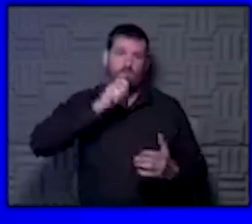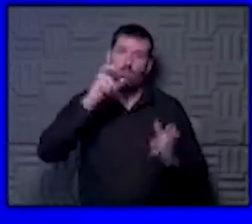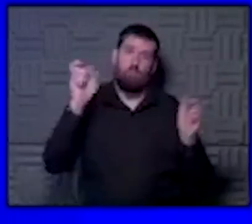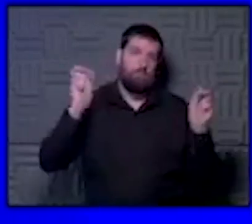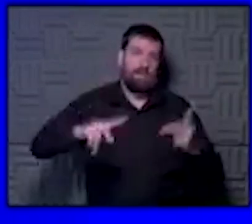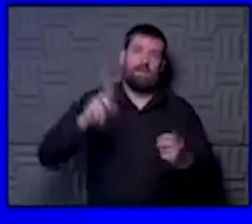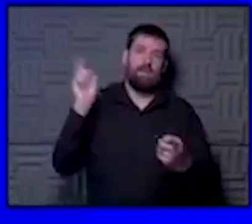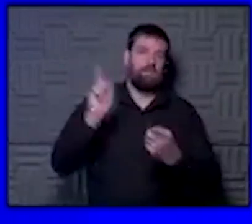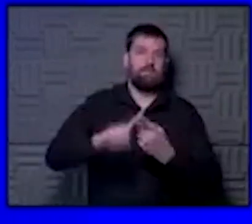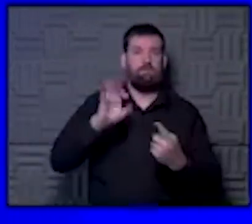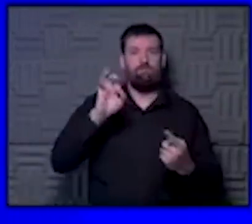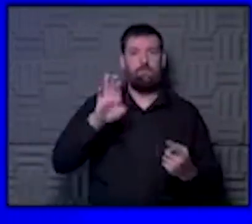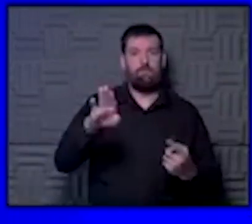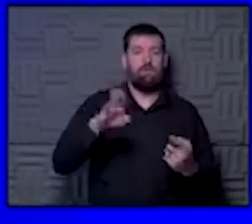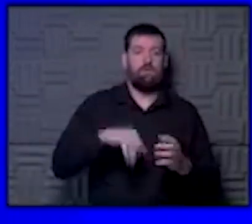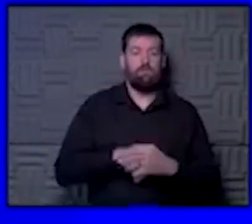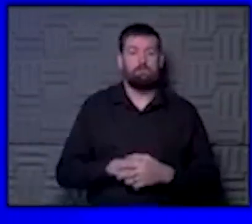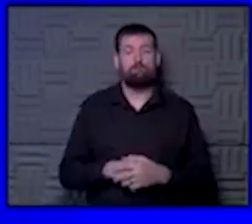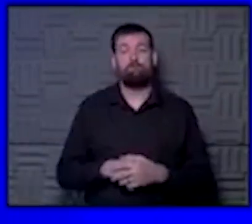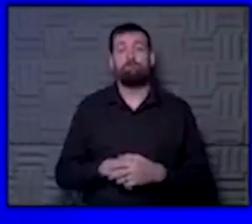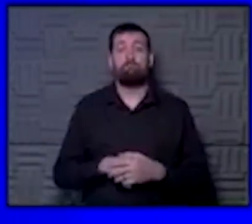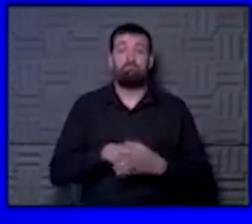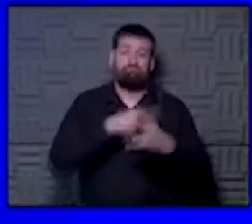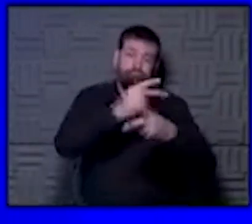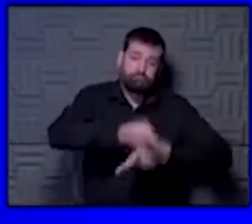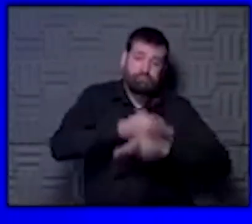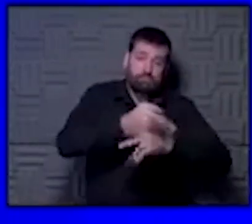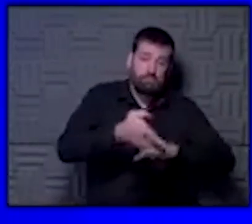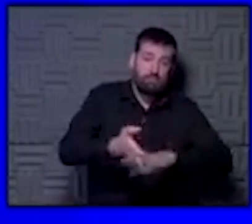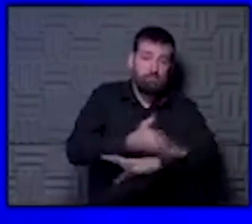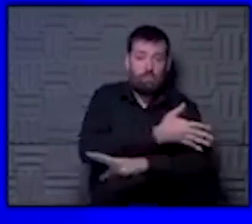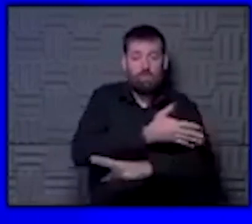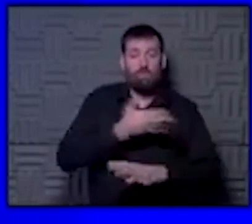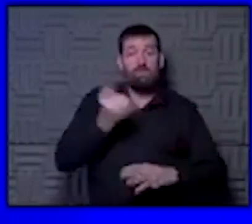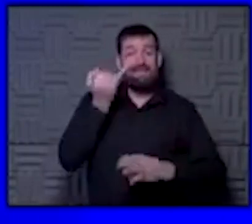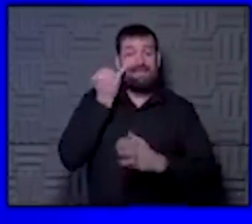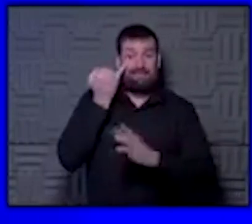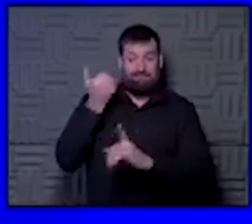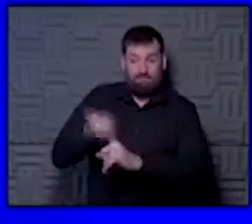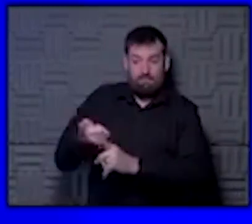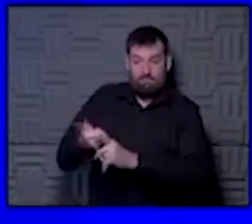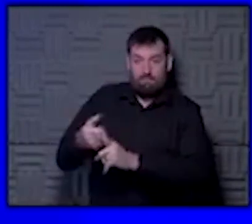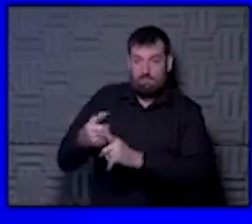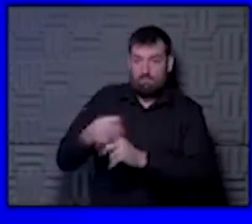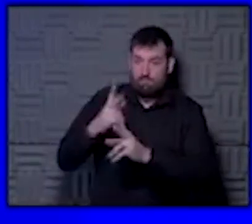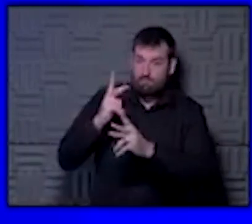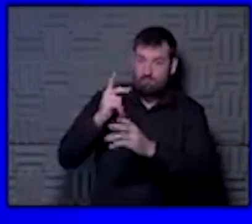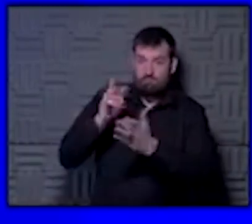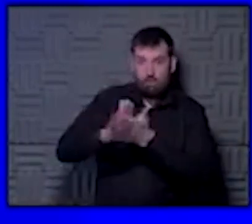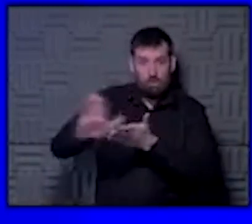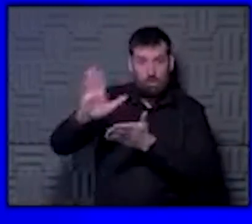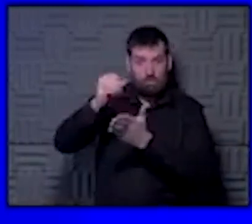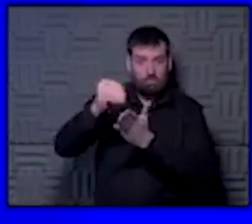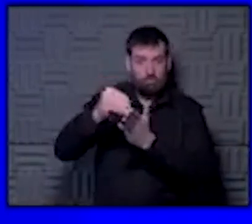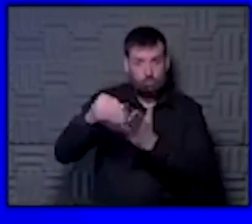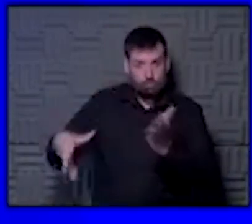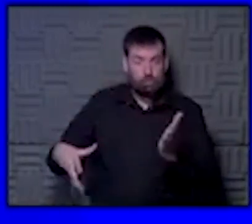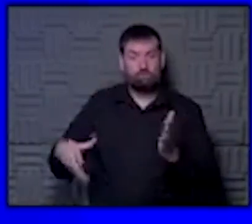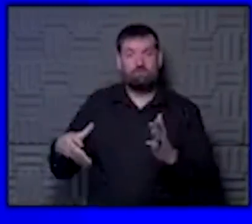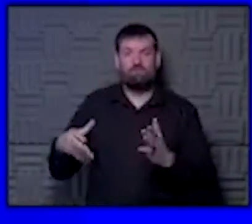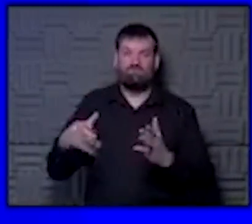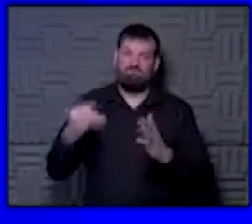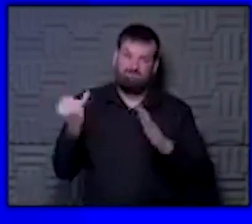So I think taking precautions ahead of time, if that college kid, and this is very difficult for any young person,